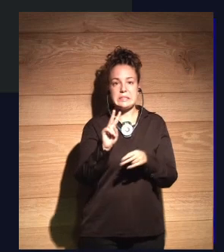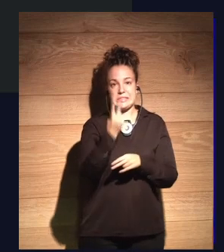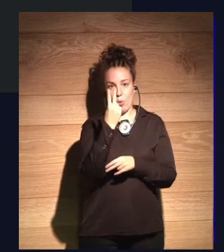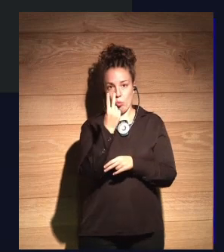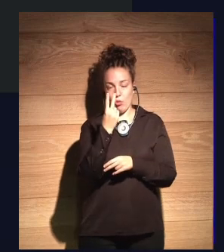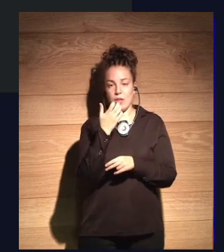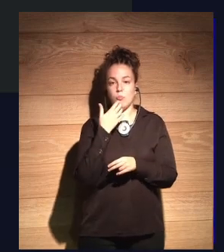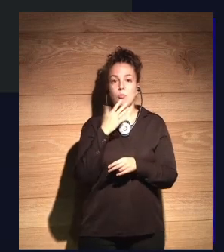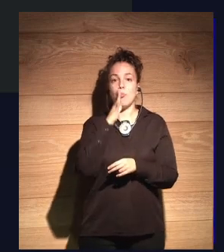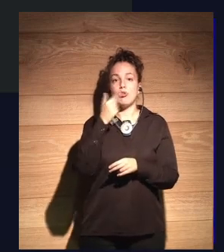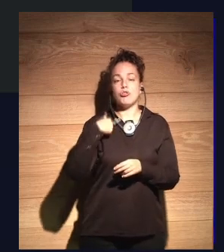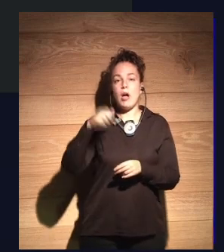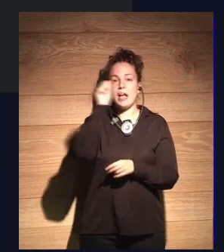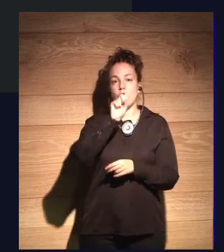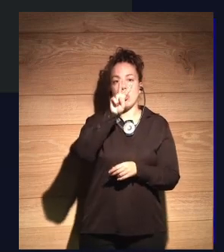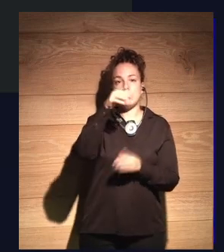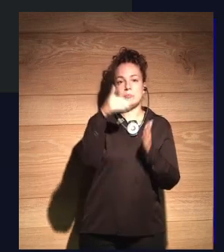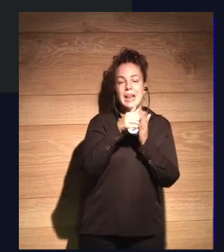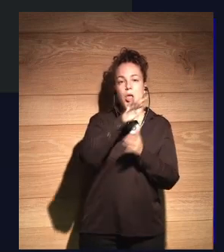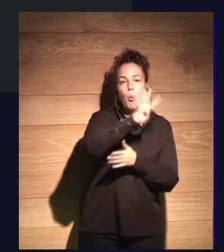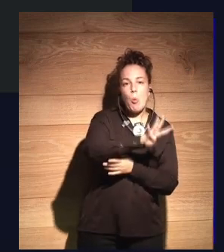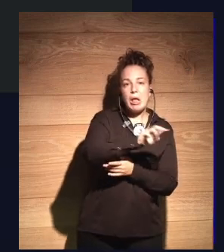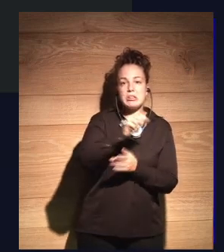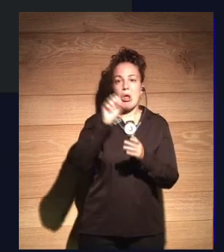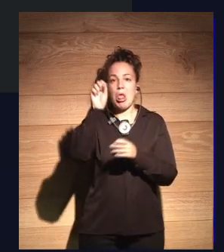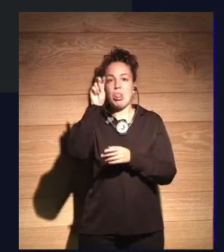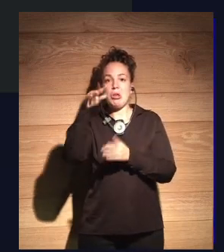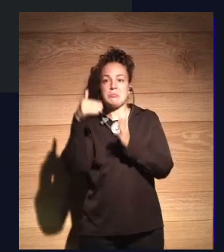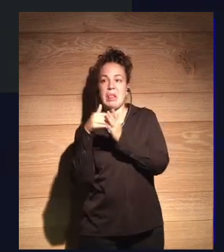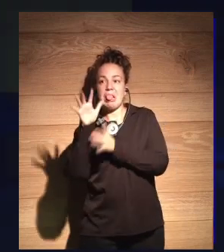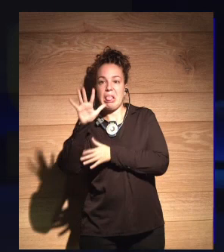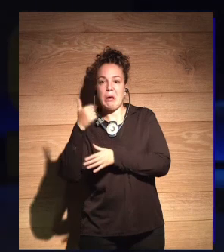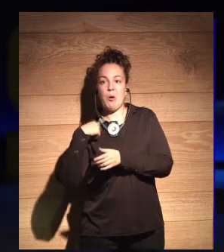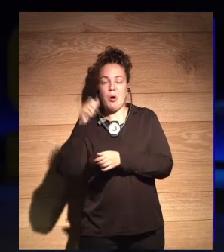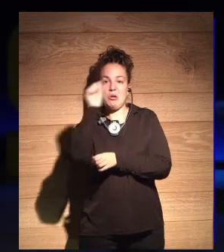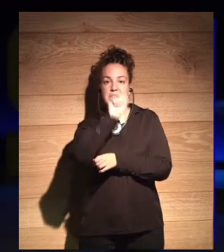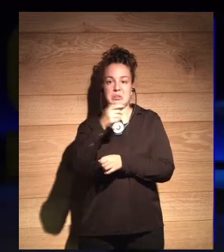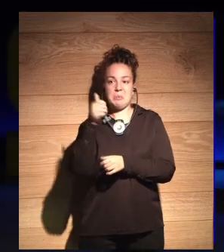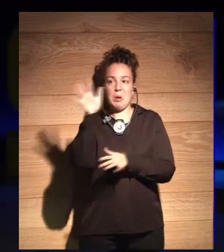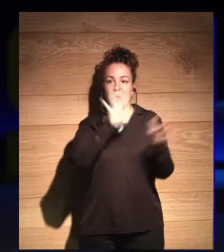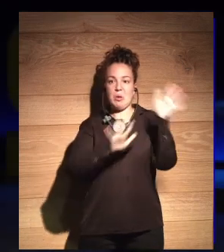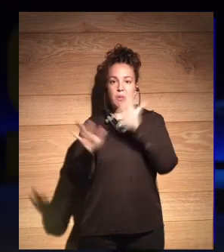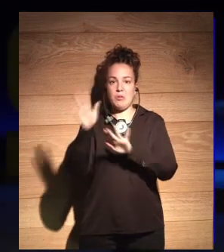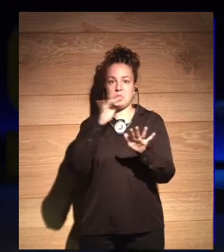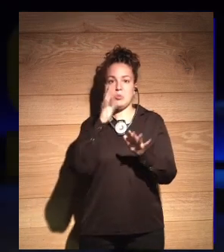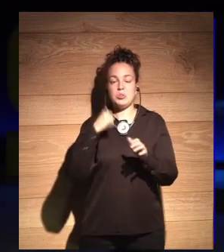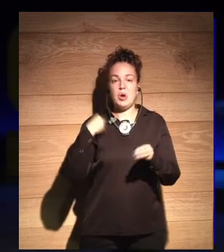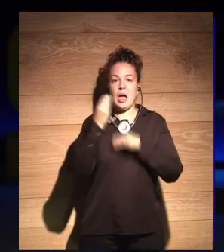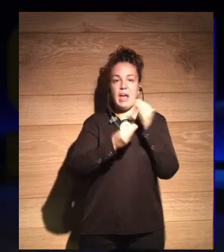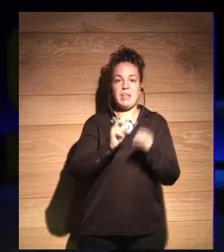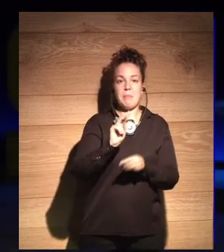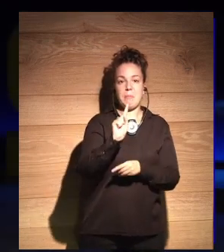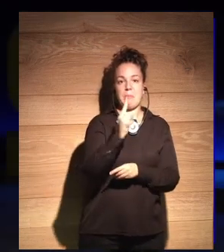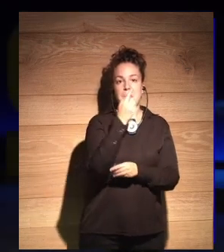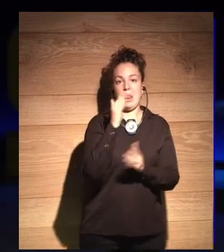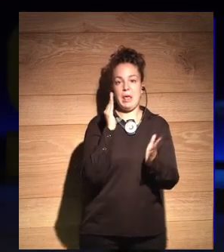5, years are confusing to me, was the first piece called Screen Test that I did with a woman